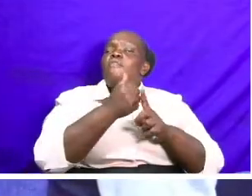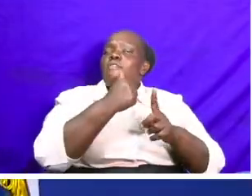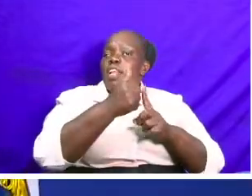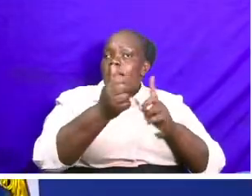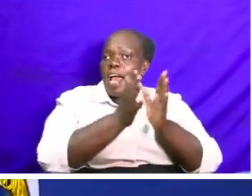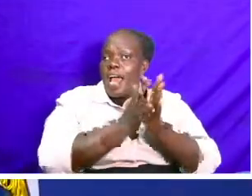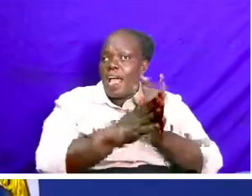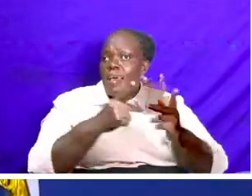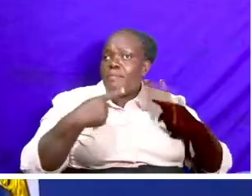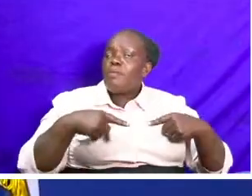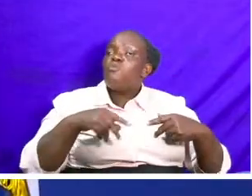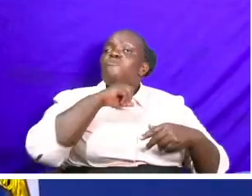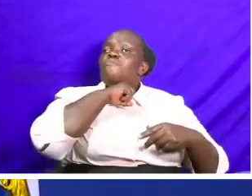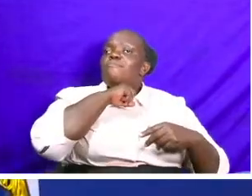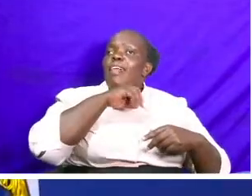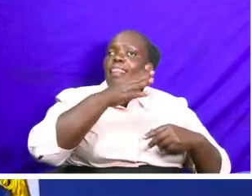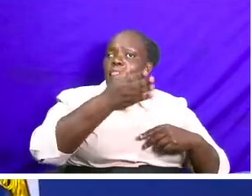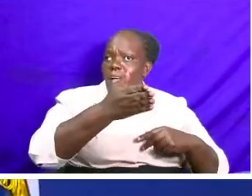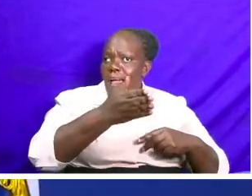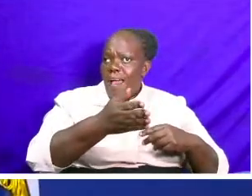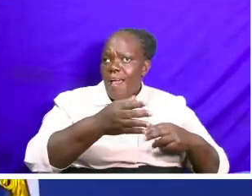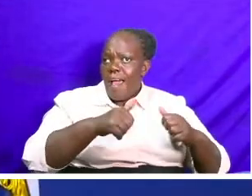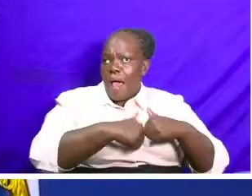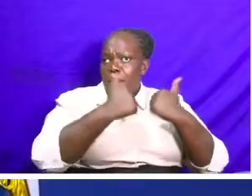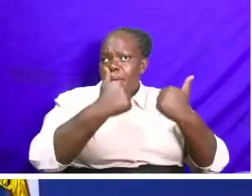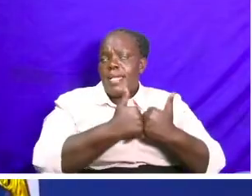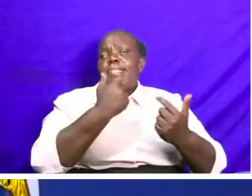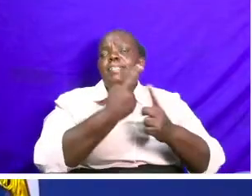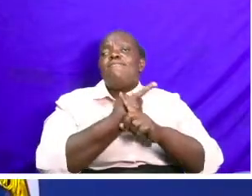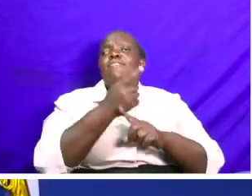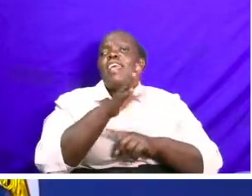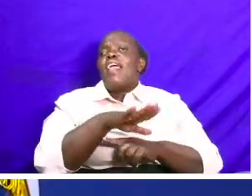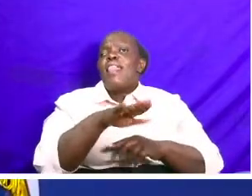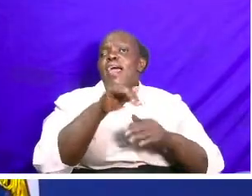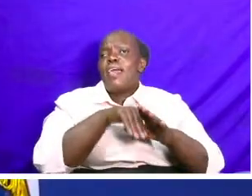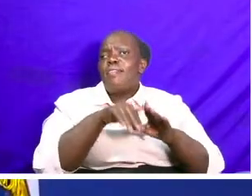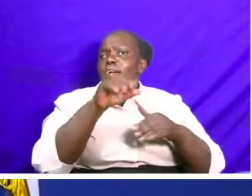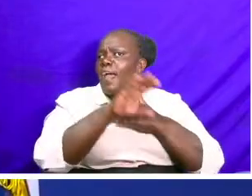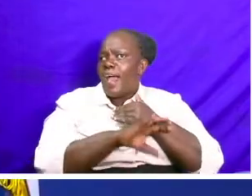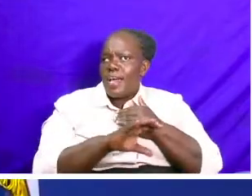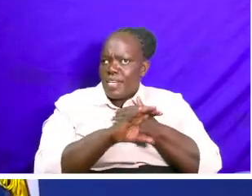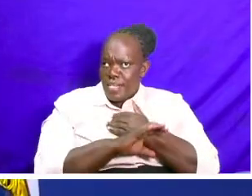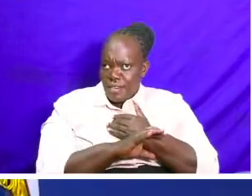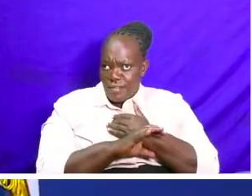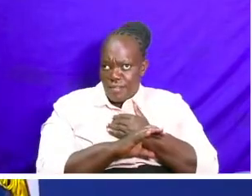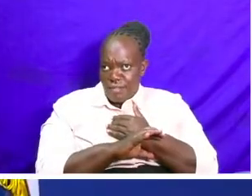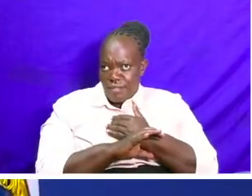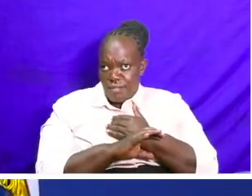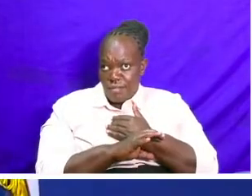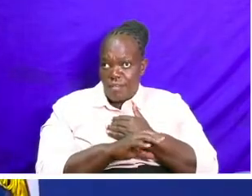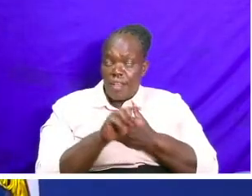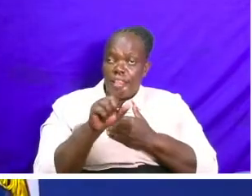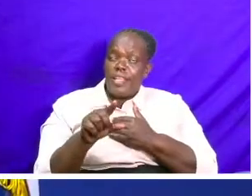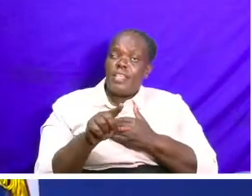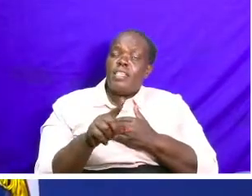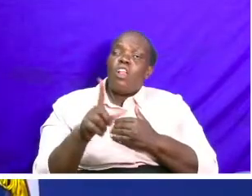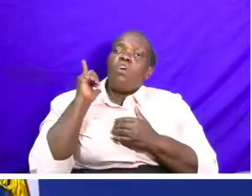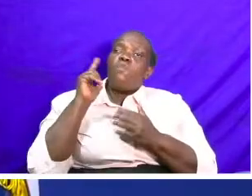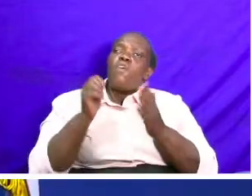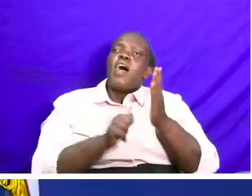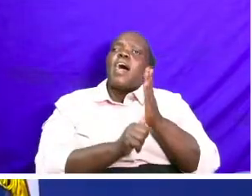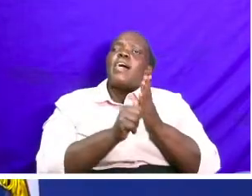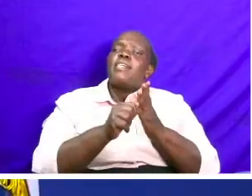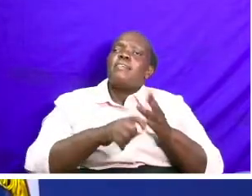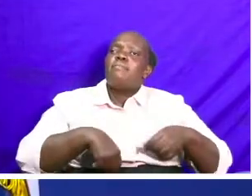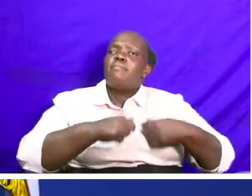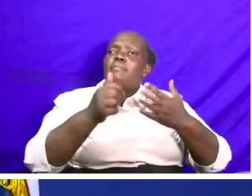and goonism occurring in various parts of the country. These unlawful acts not only